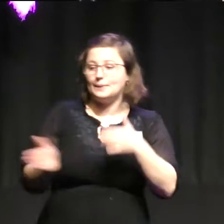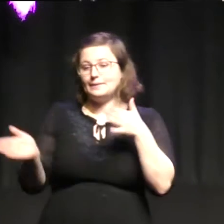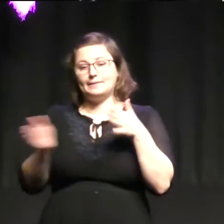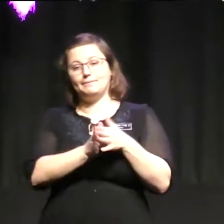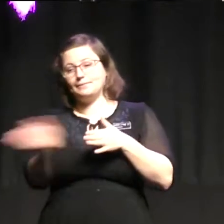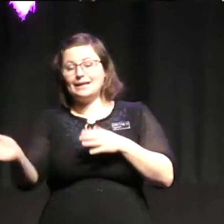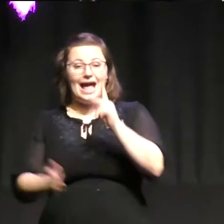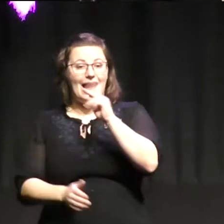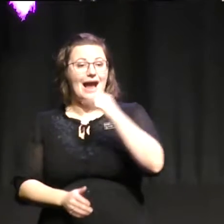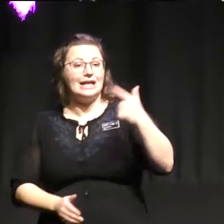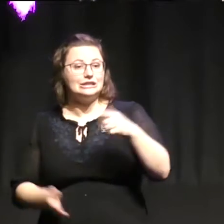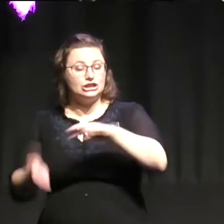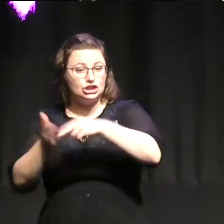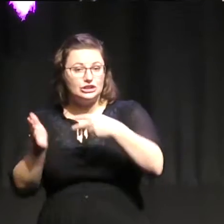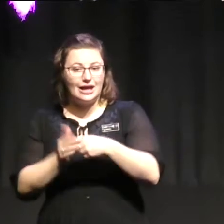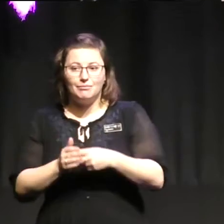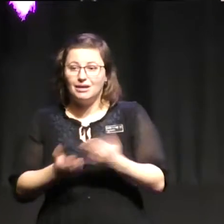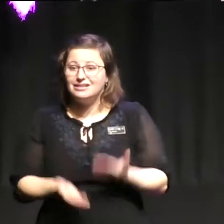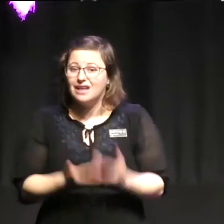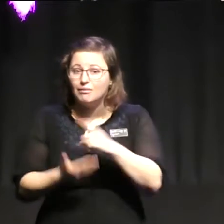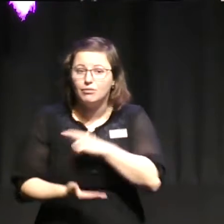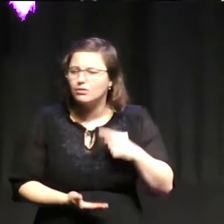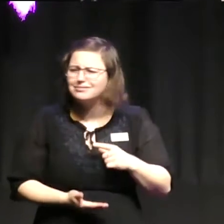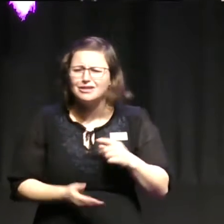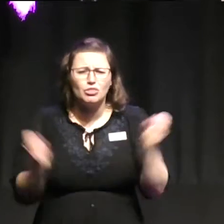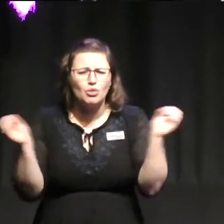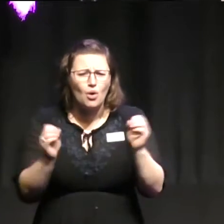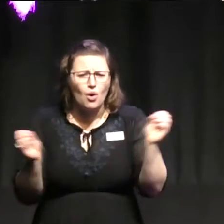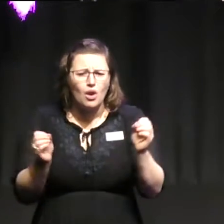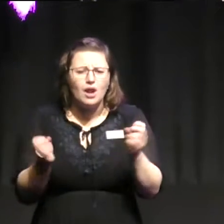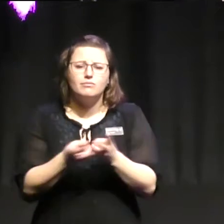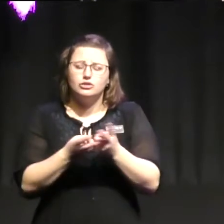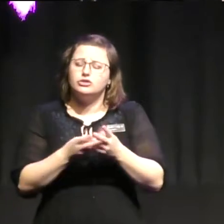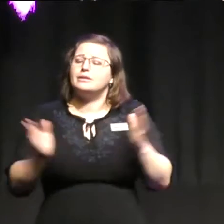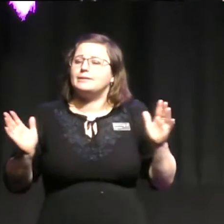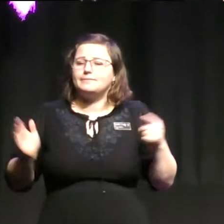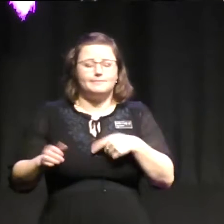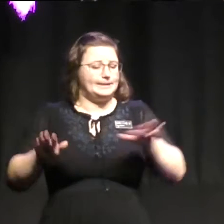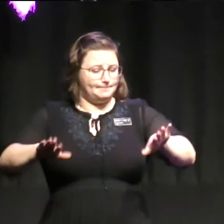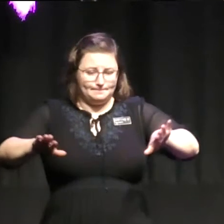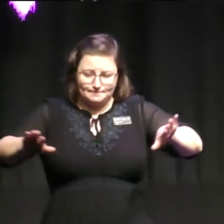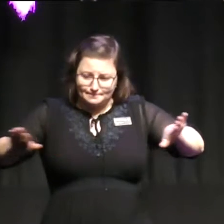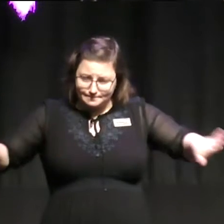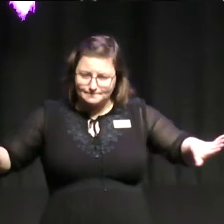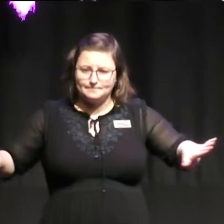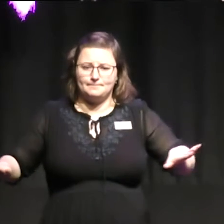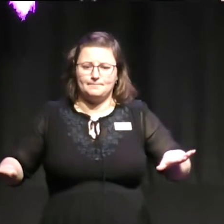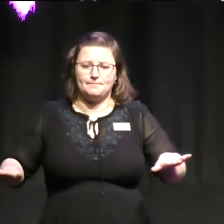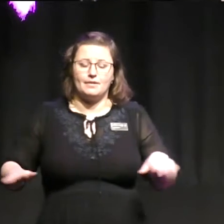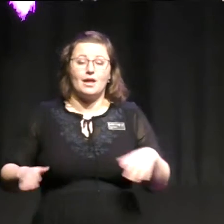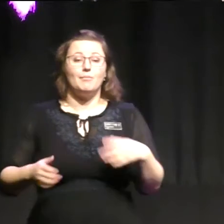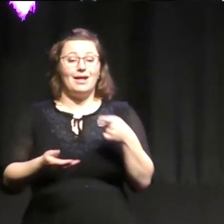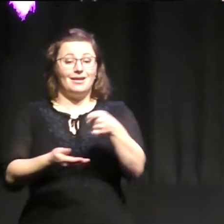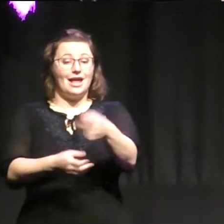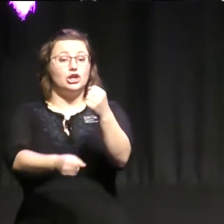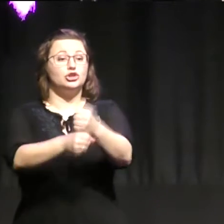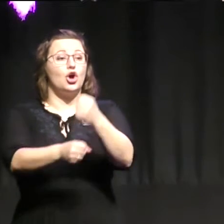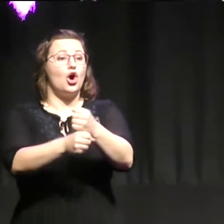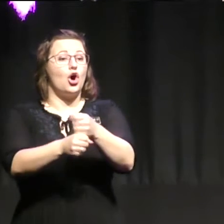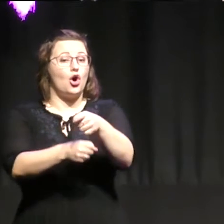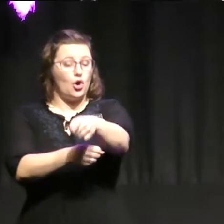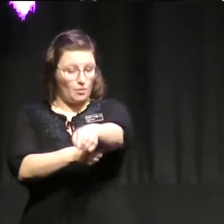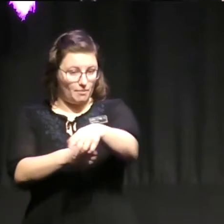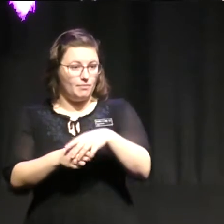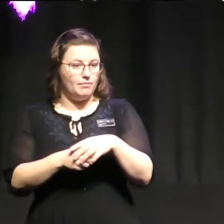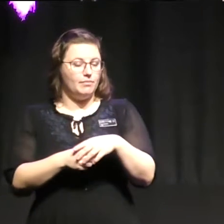any way. And though we respect all the castes and all the religions, but when it comes to work, the focus is